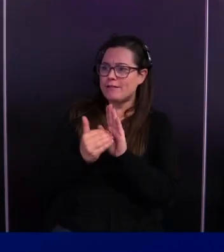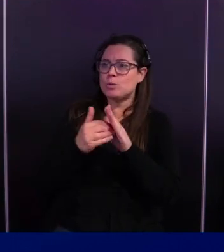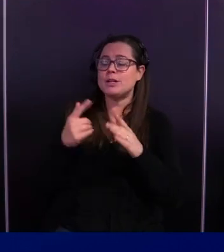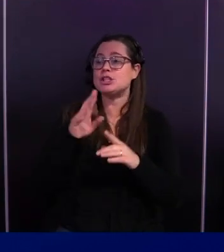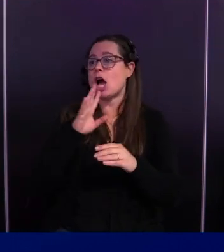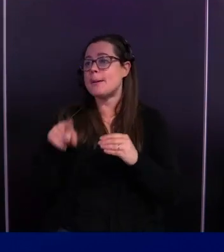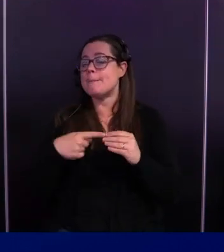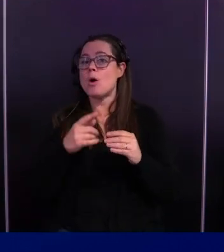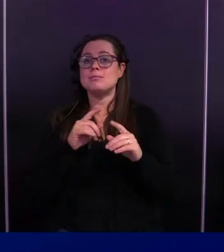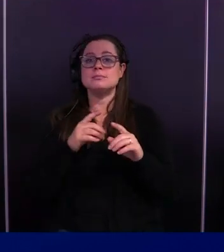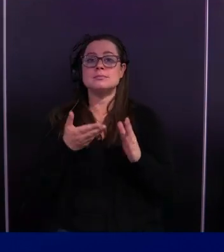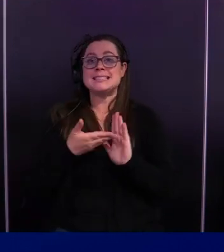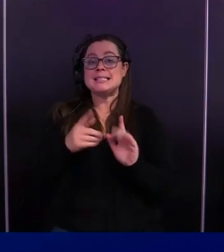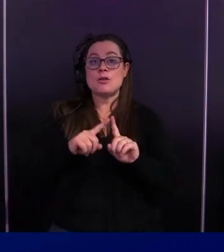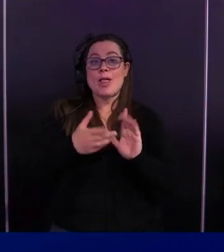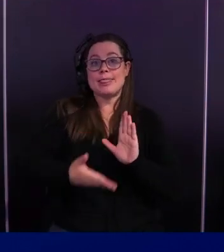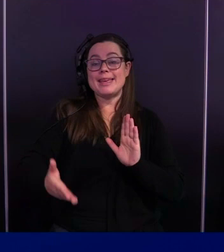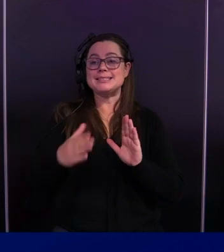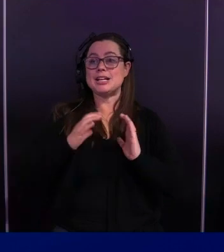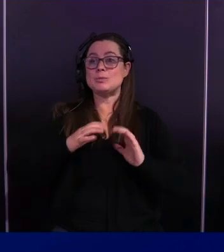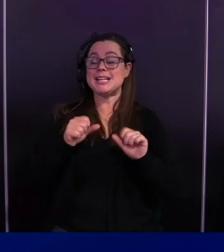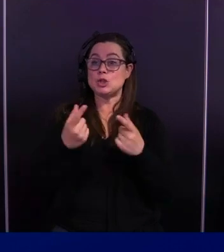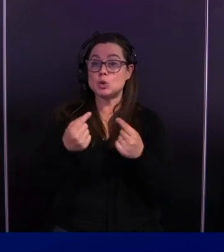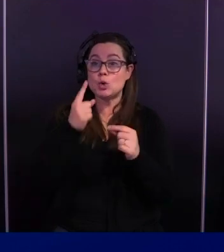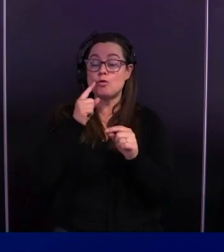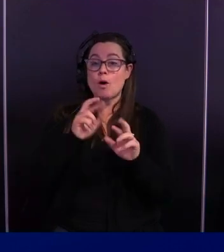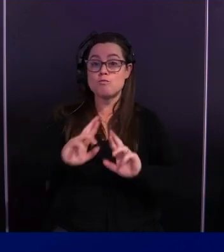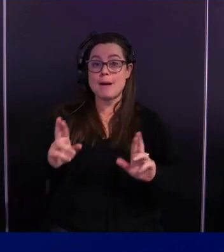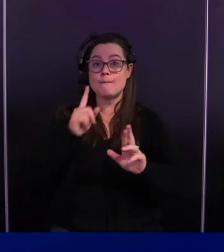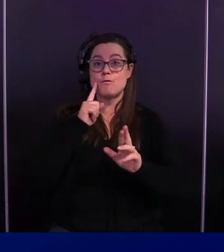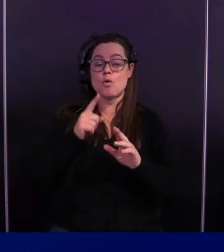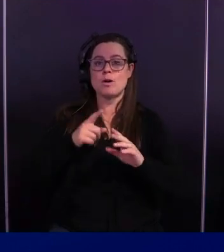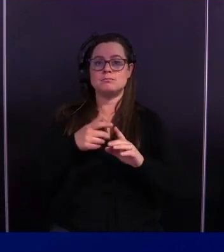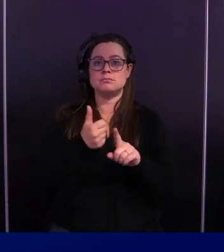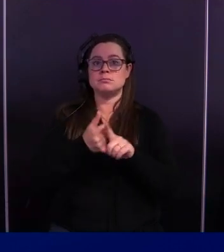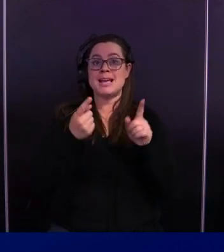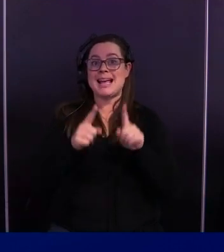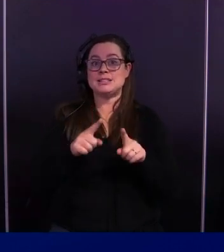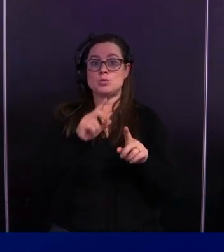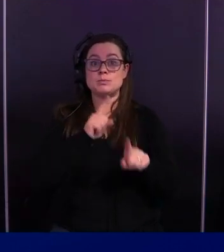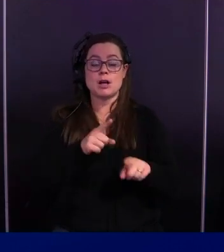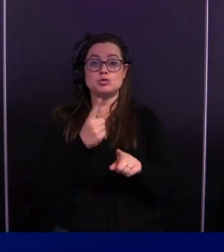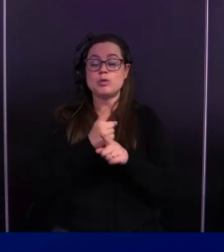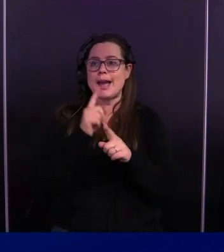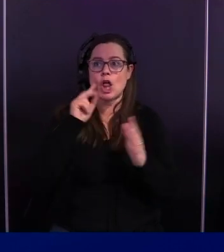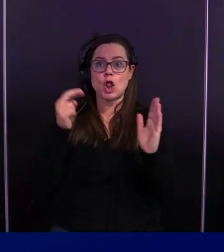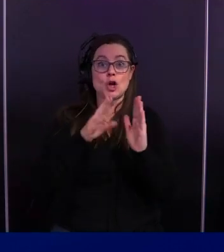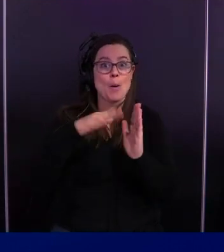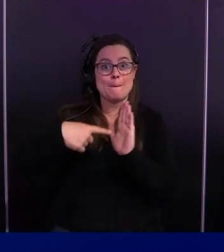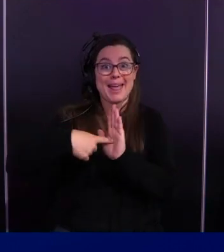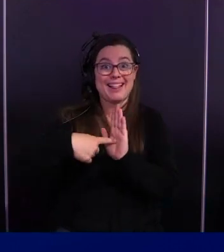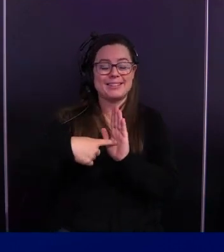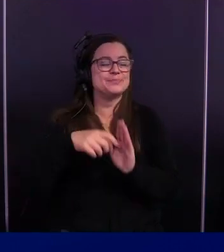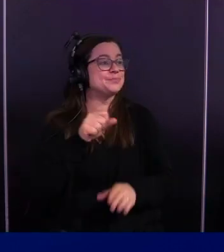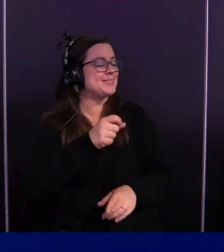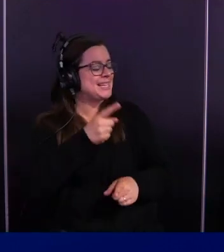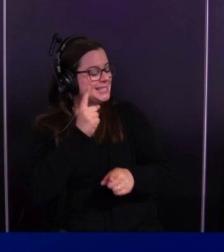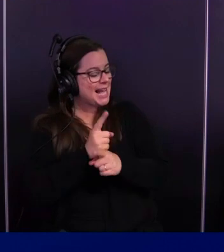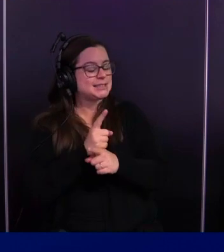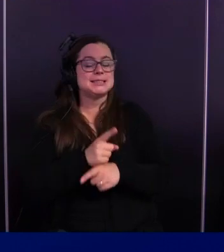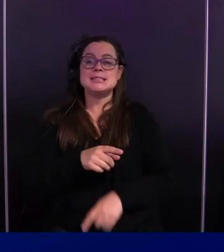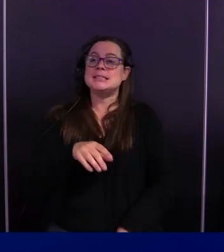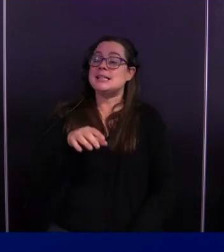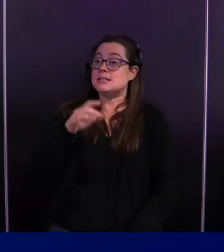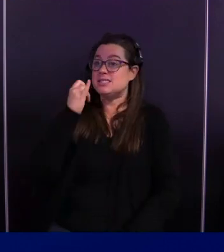things that customers can do for incident response. And one of them is looking at your bill, right? Making sure Absolutely. We see that a lot where customers